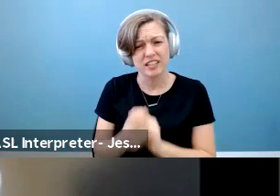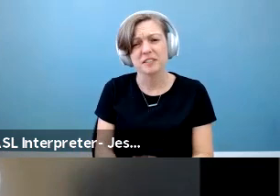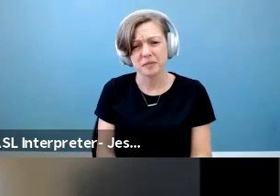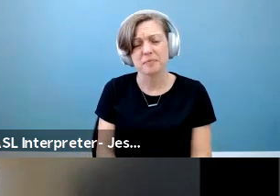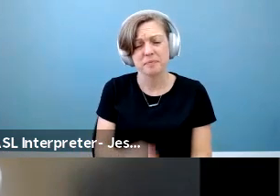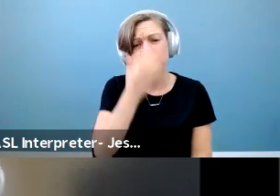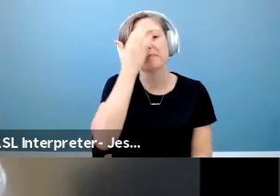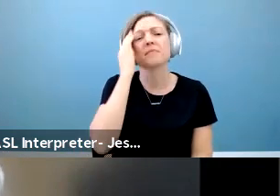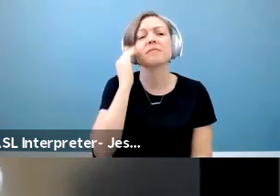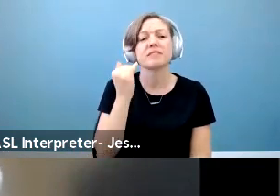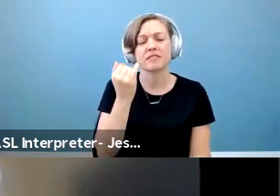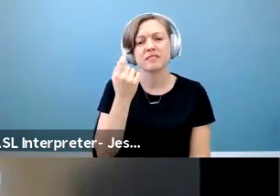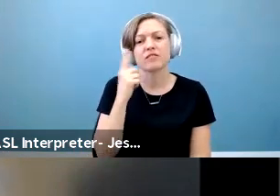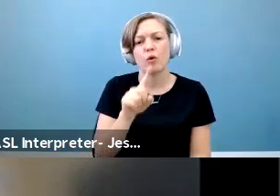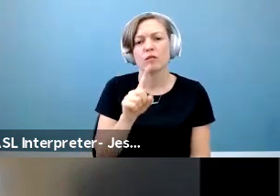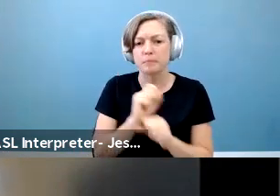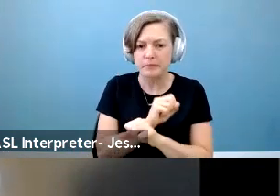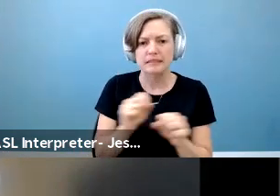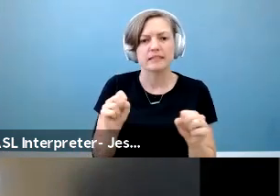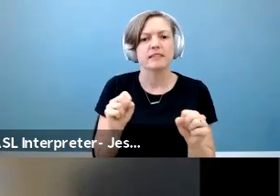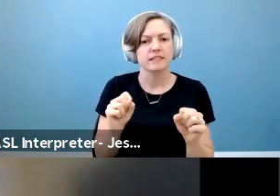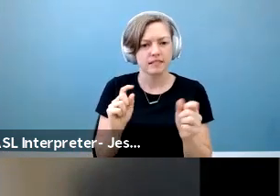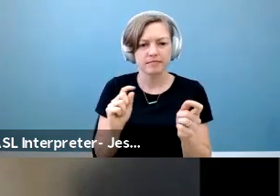it's going to have an impact.